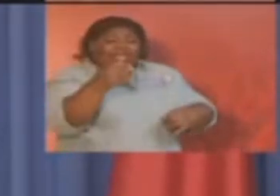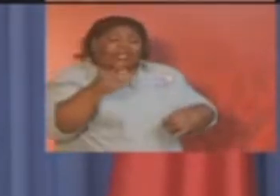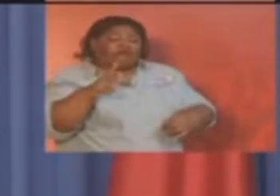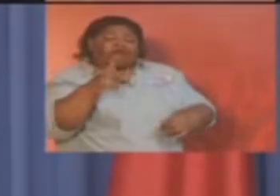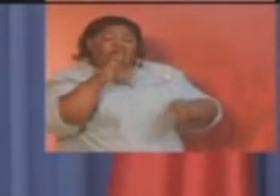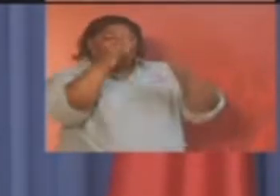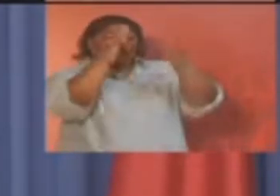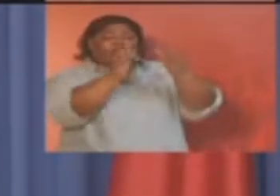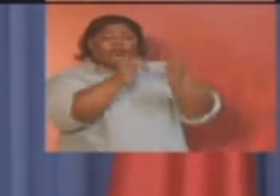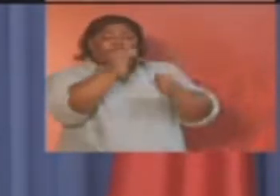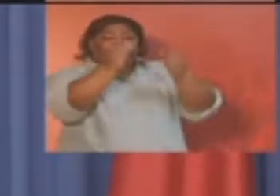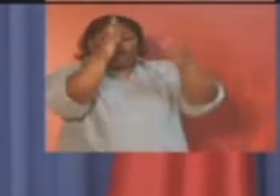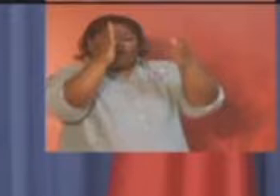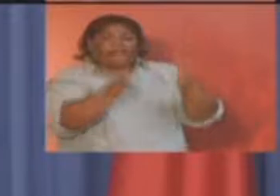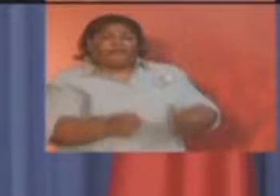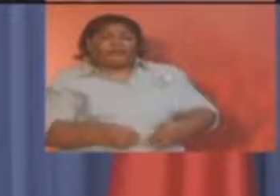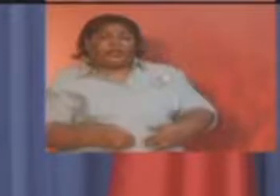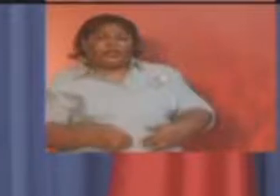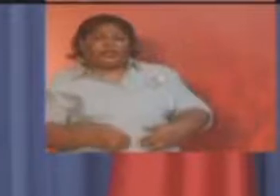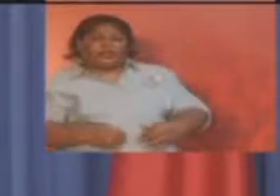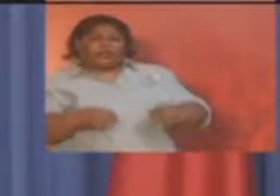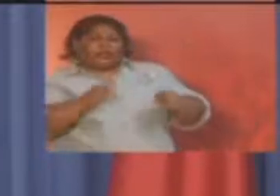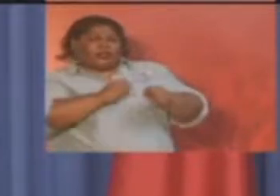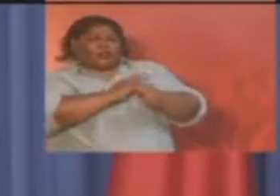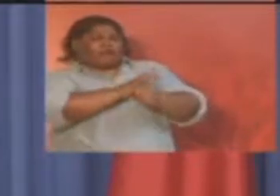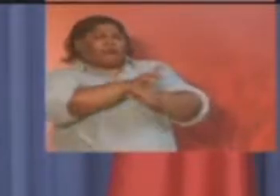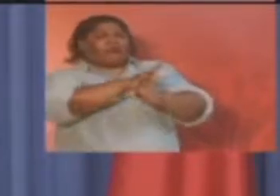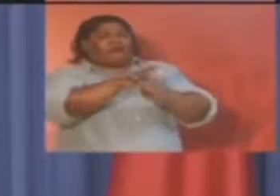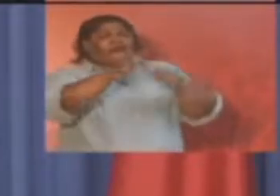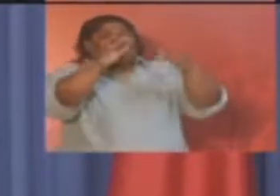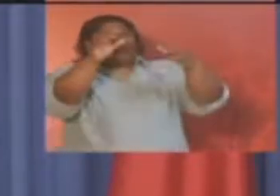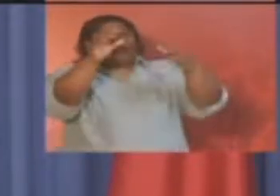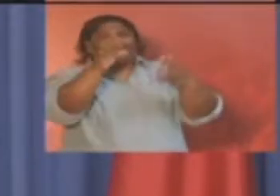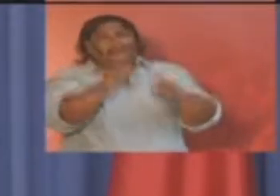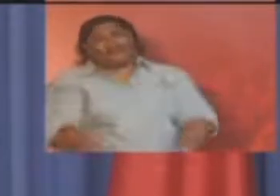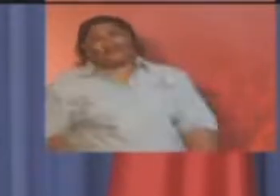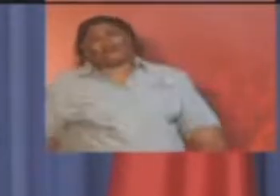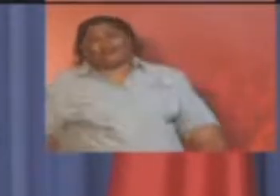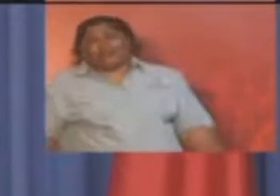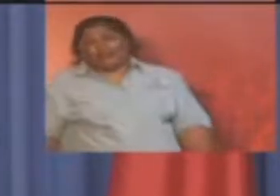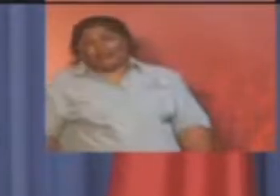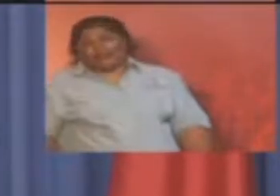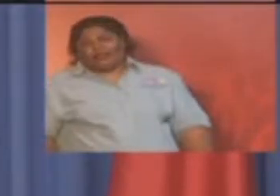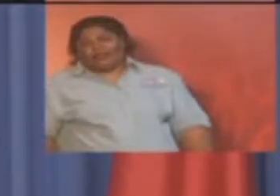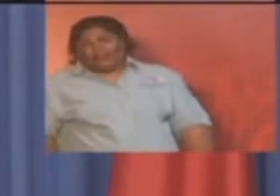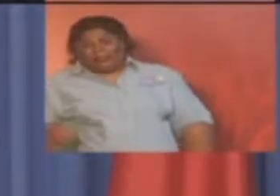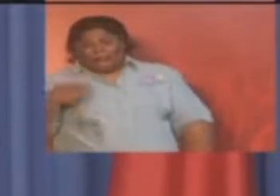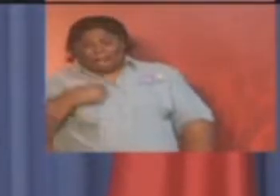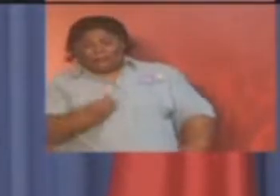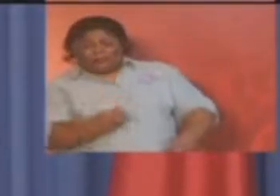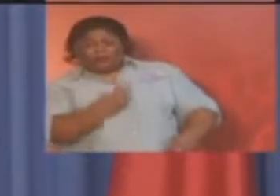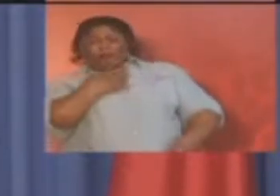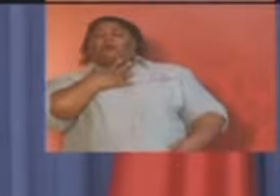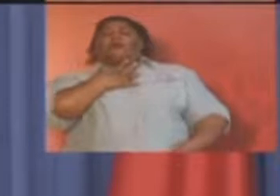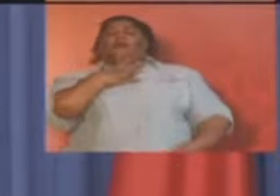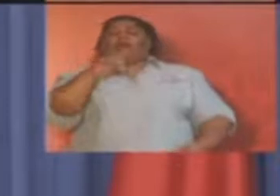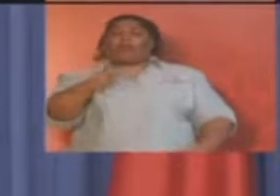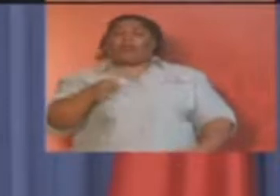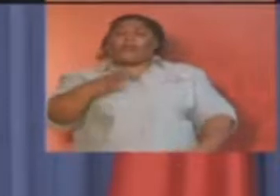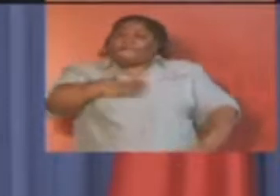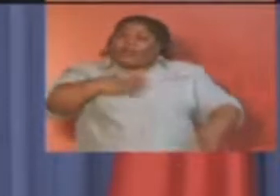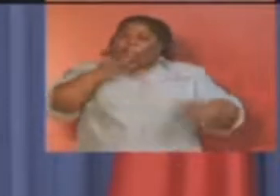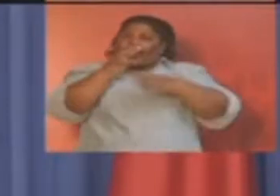to get the virus from me at my house and then moves on to X, Y, and Z after me, that is a spreading event. So we're